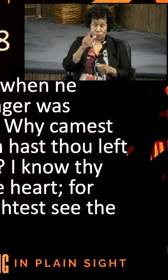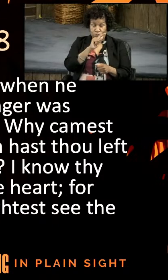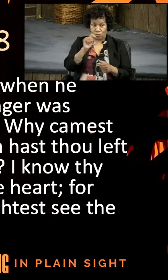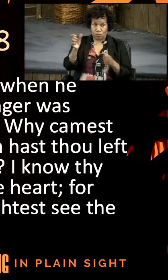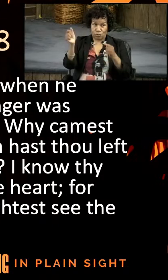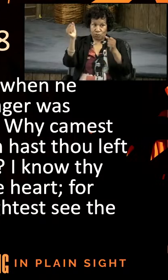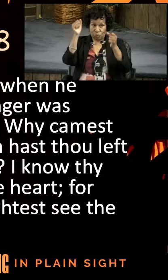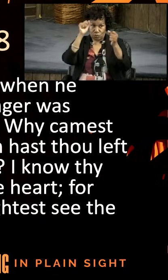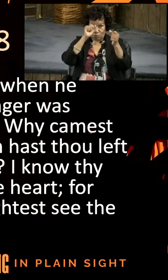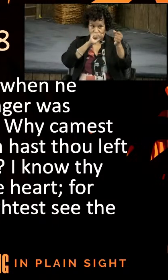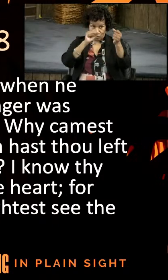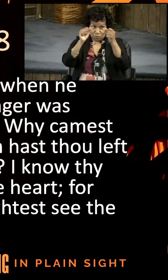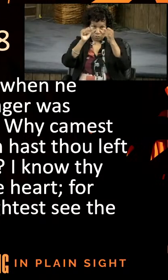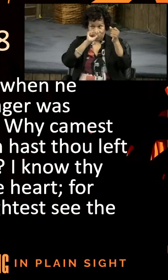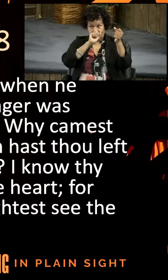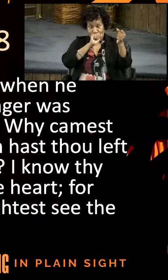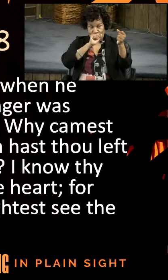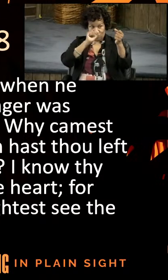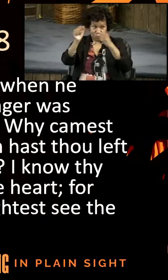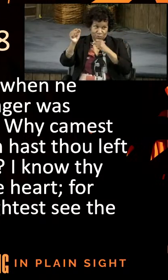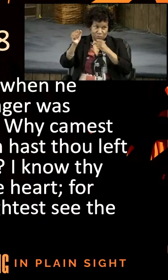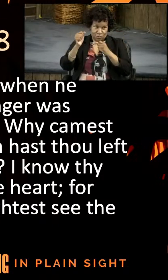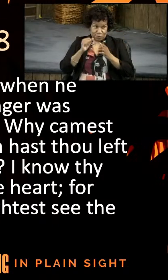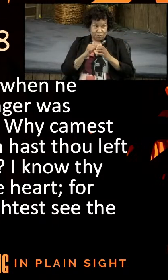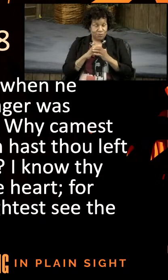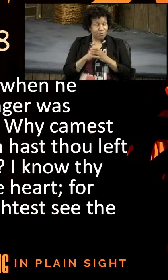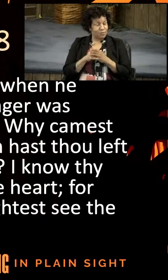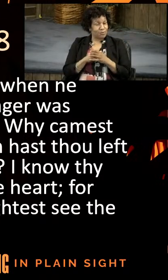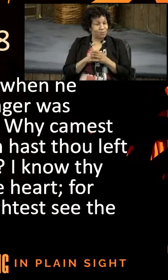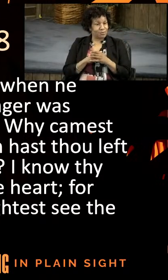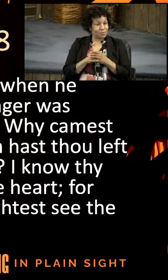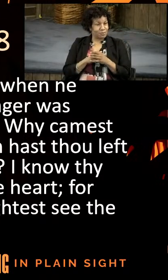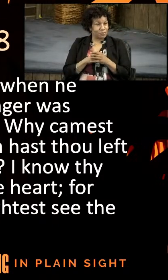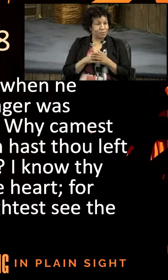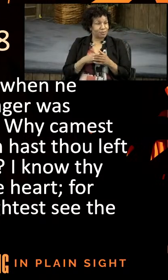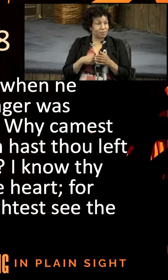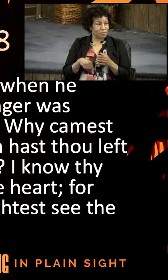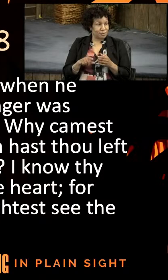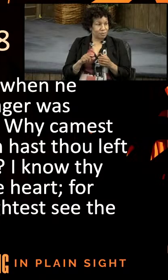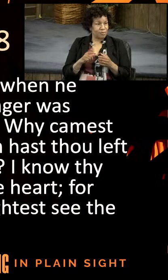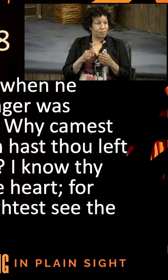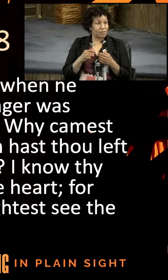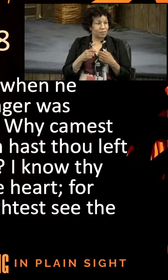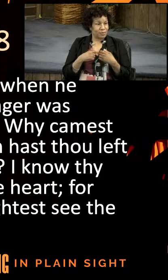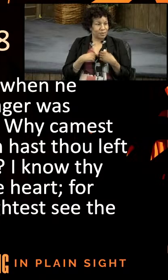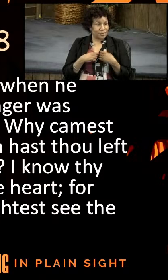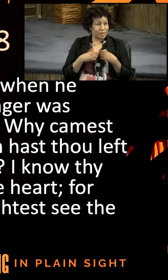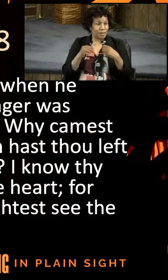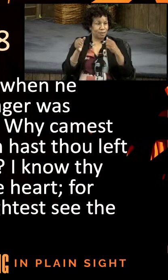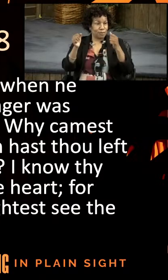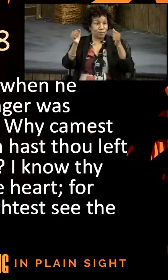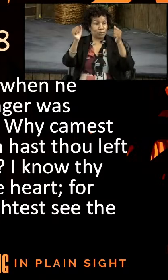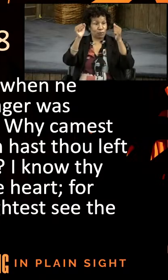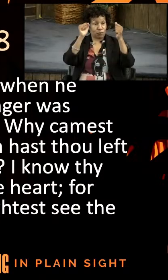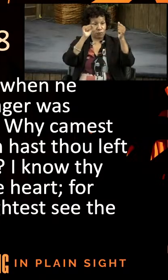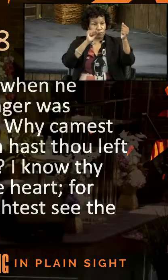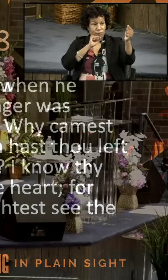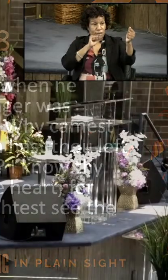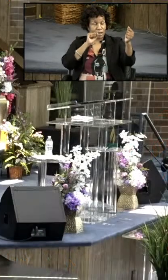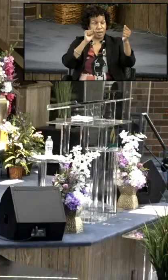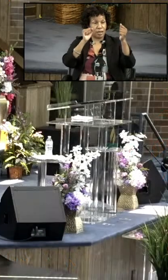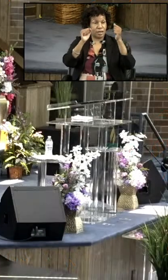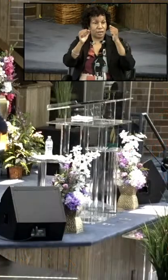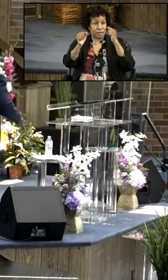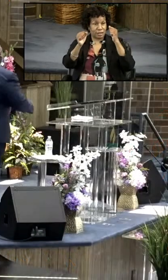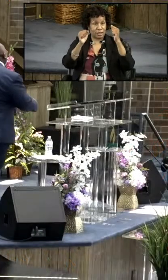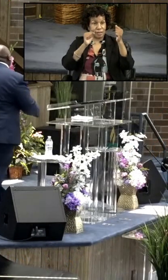David, I would have said, "No, all y'all came to see. I came to whoop some giant tail. I came to